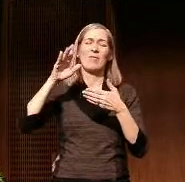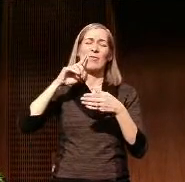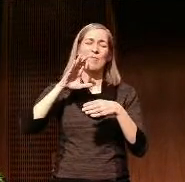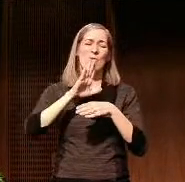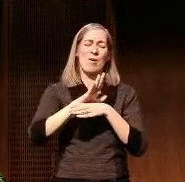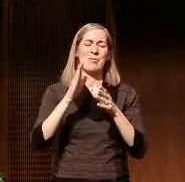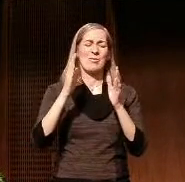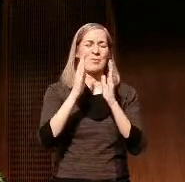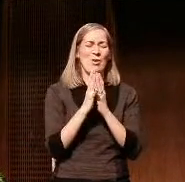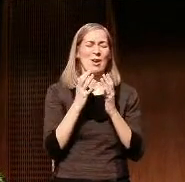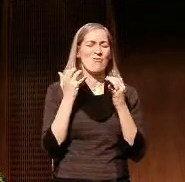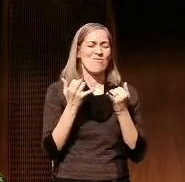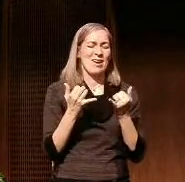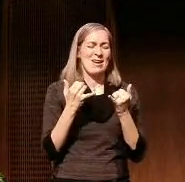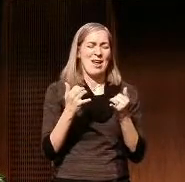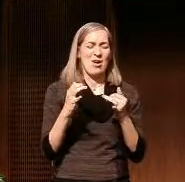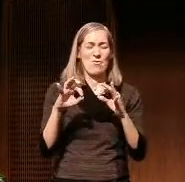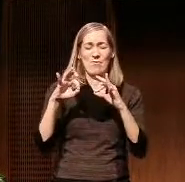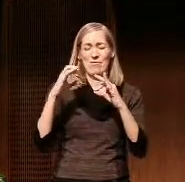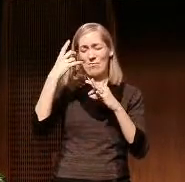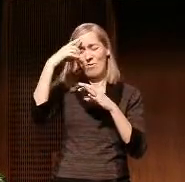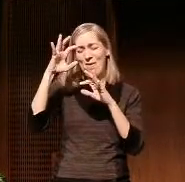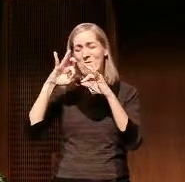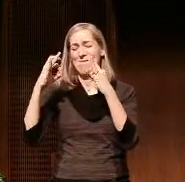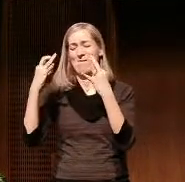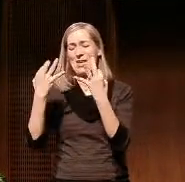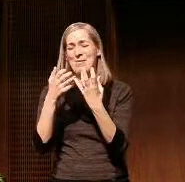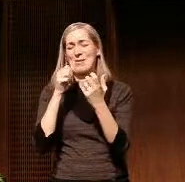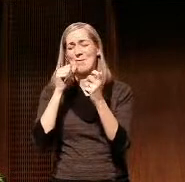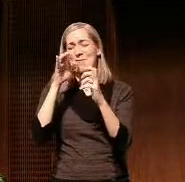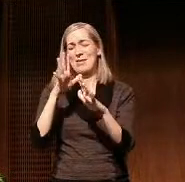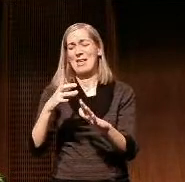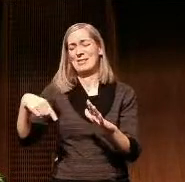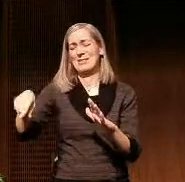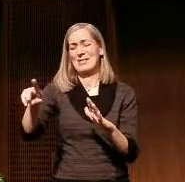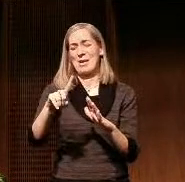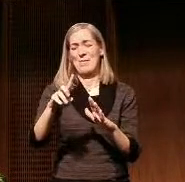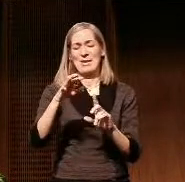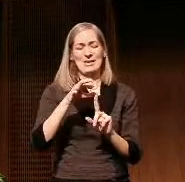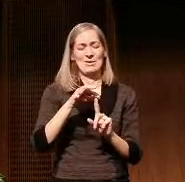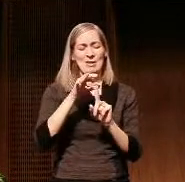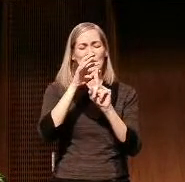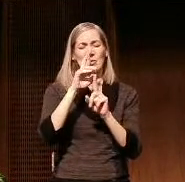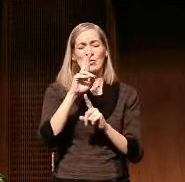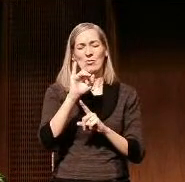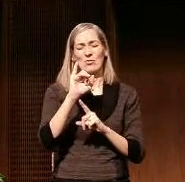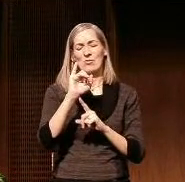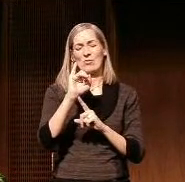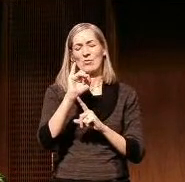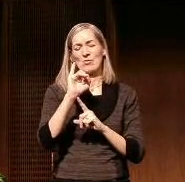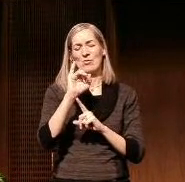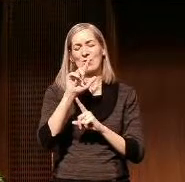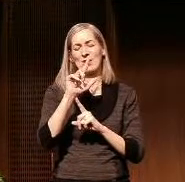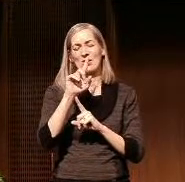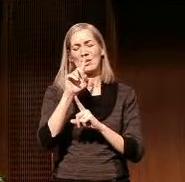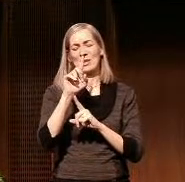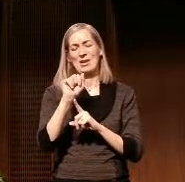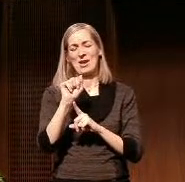this time for the family. Pray that you will bless them, O God, and especially Rilda, that you will bless her